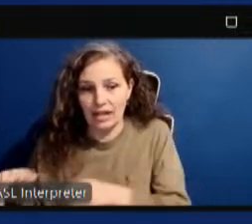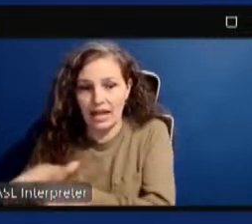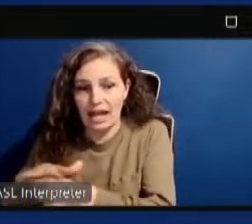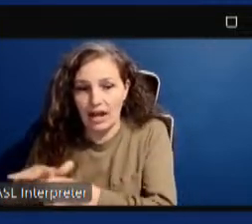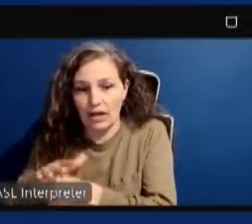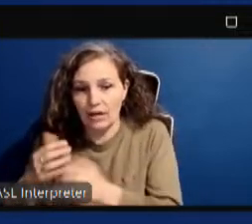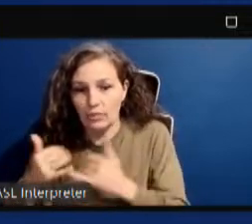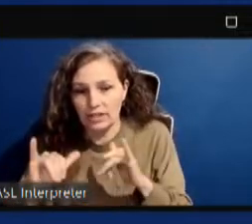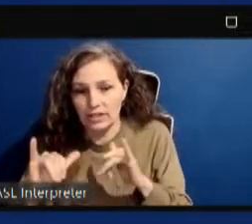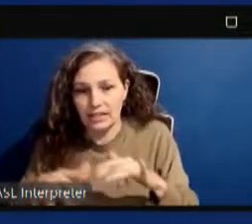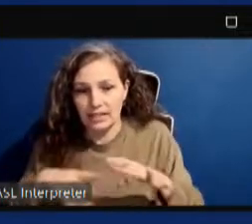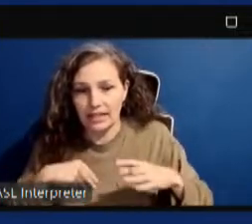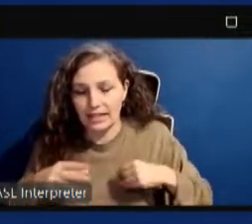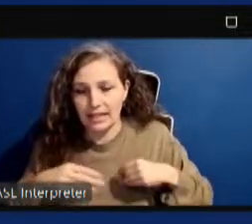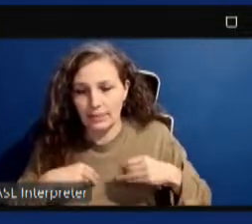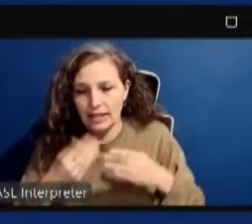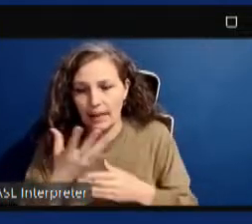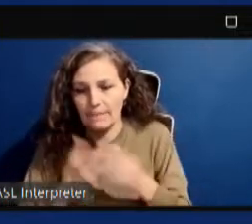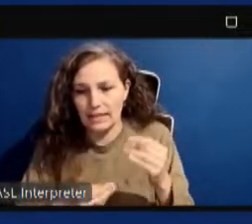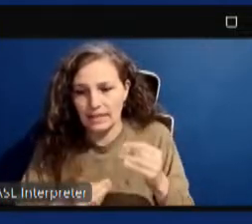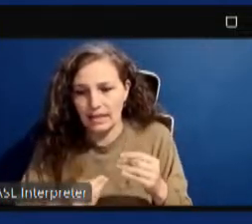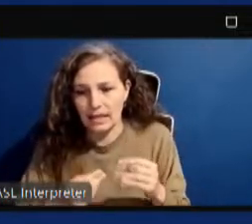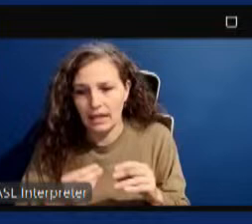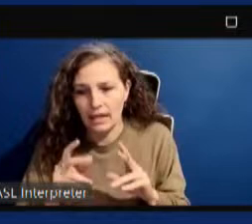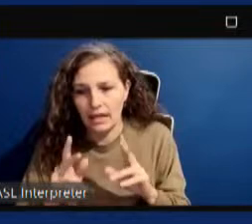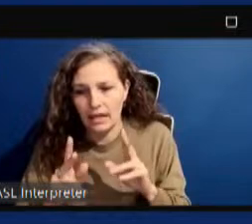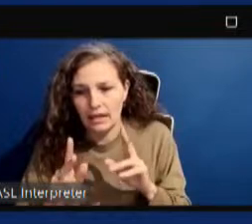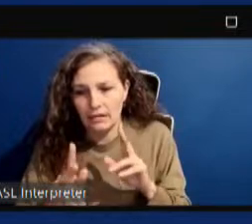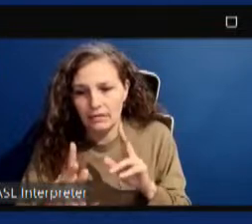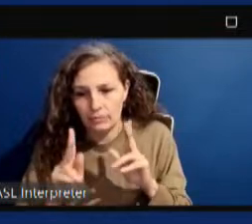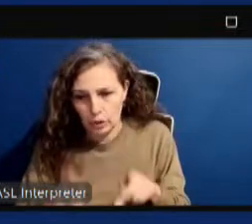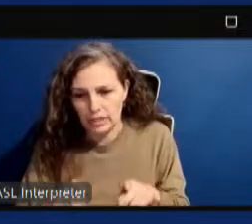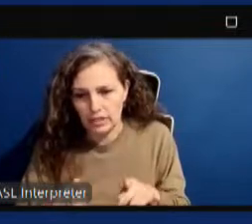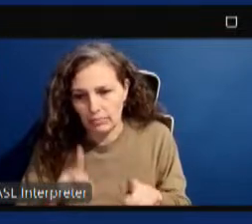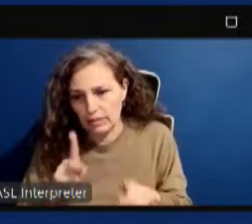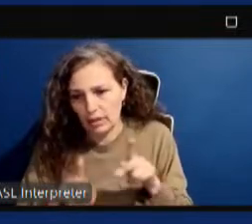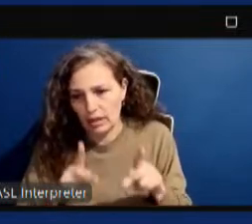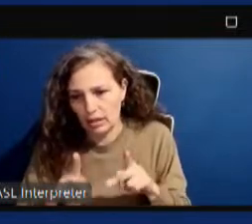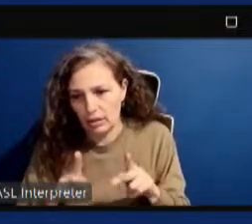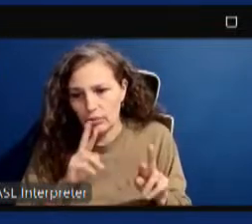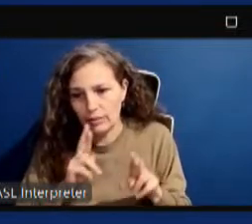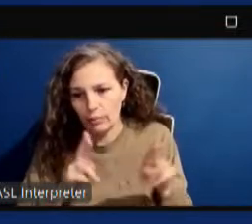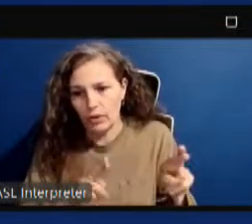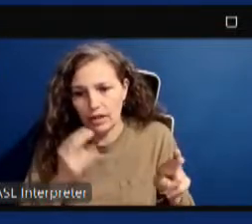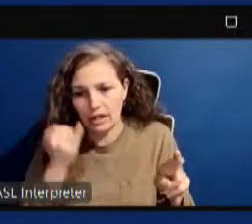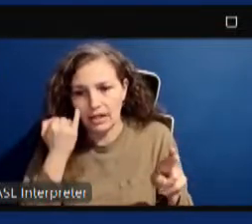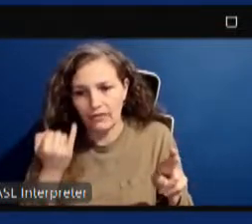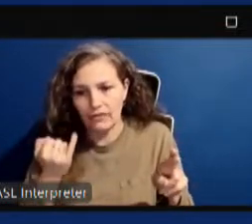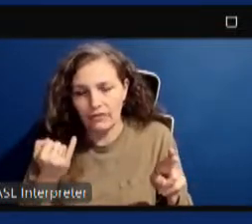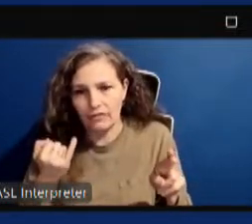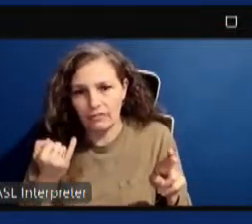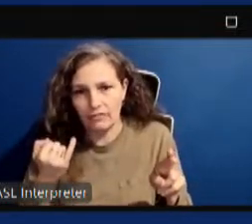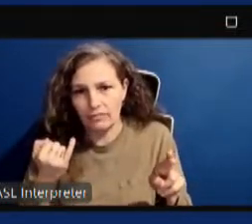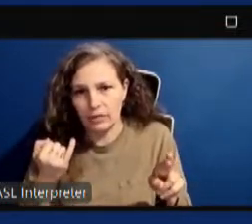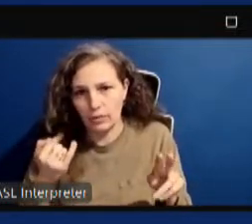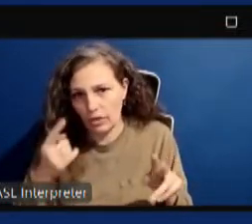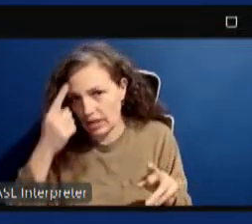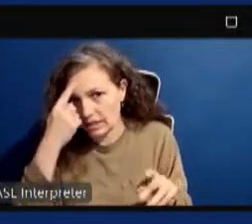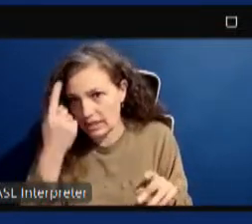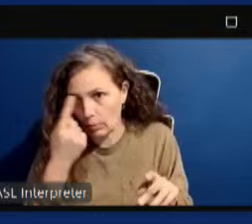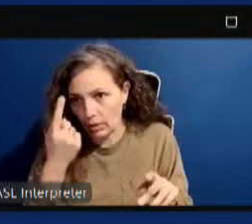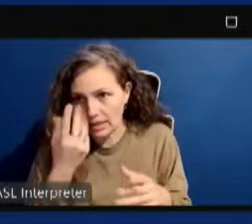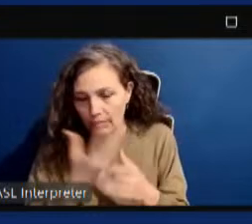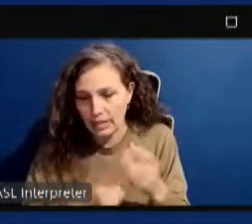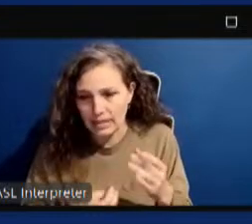reports if the public deems someone or is worried about someone and thinks that they're missing. They can just come up to